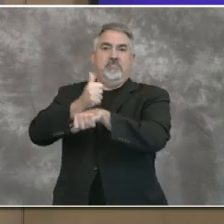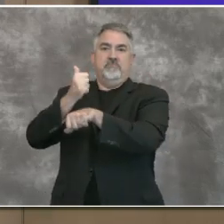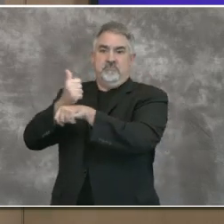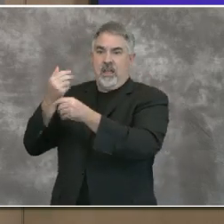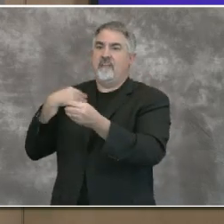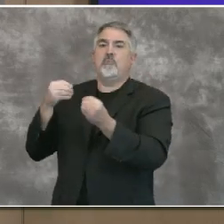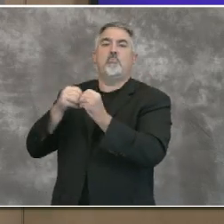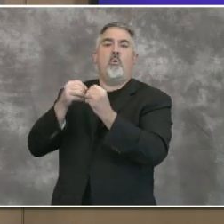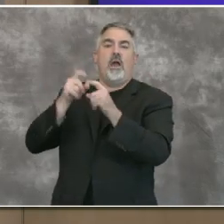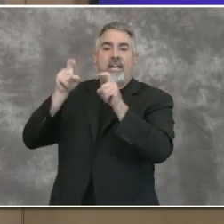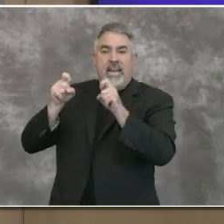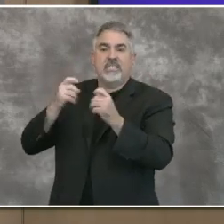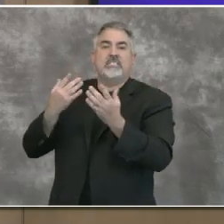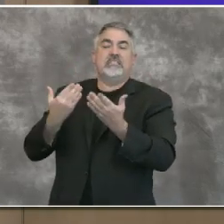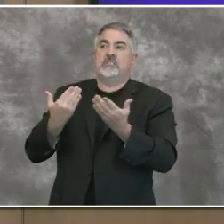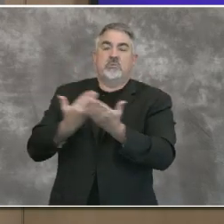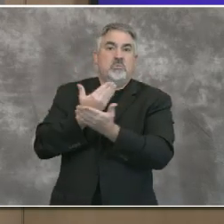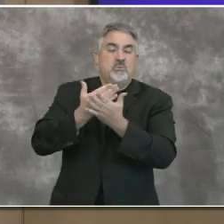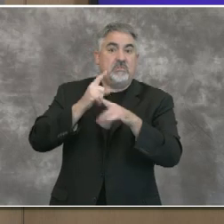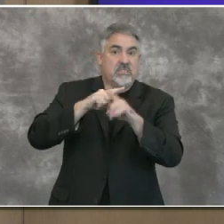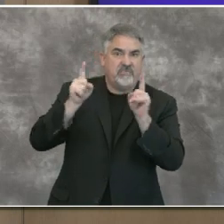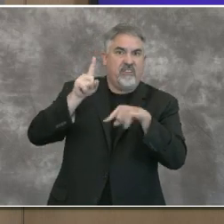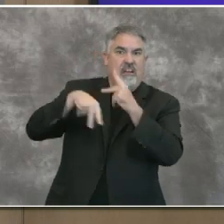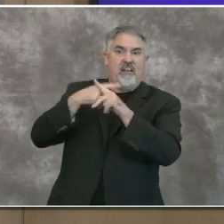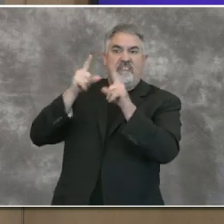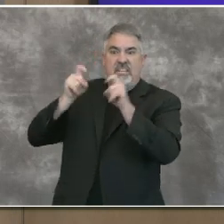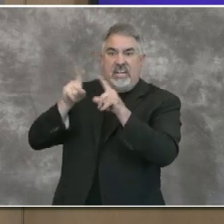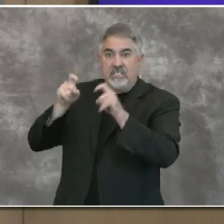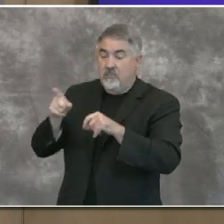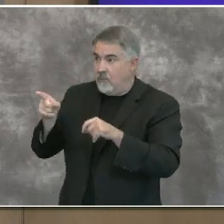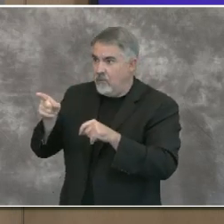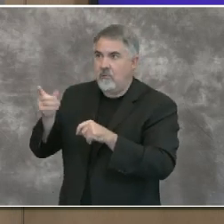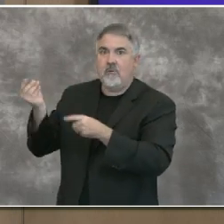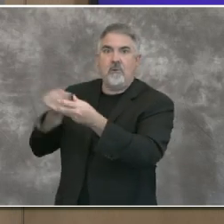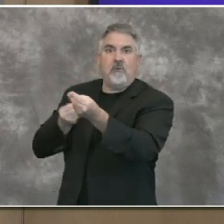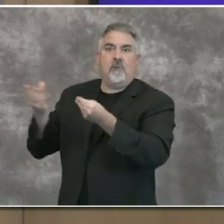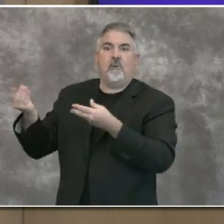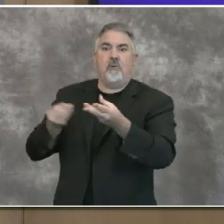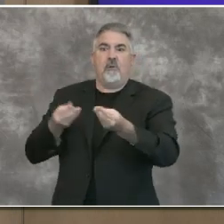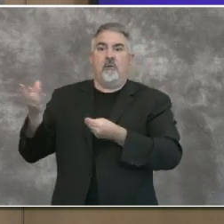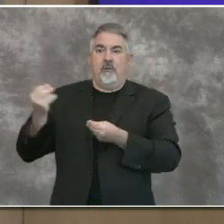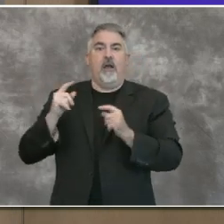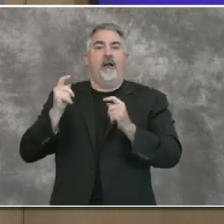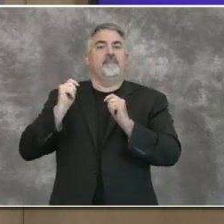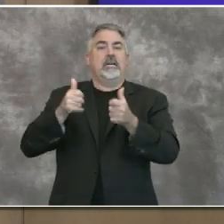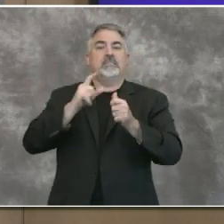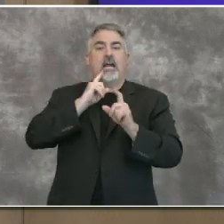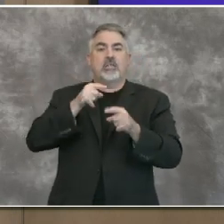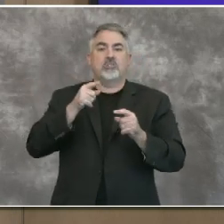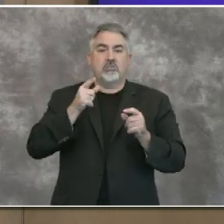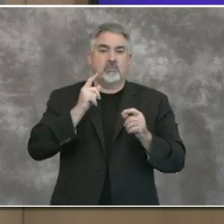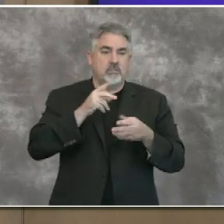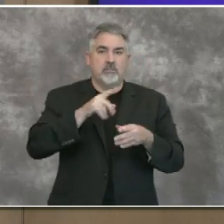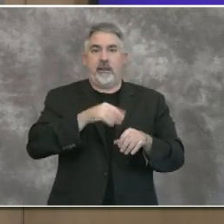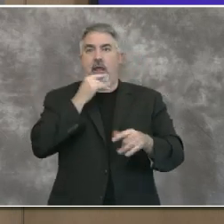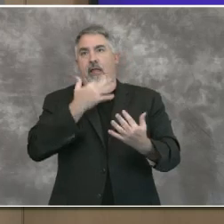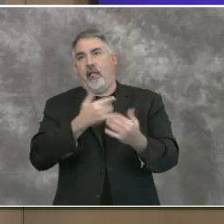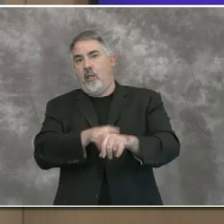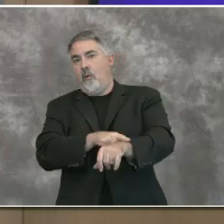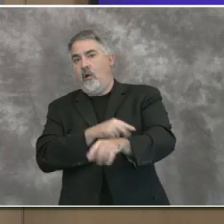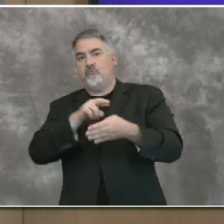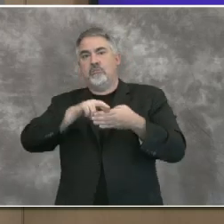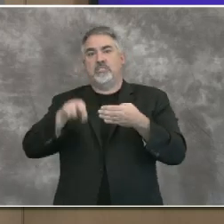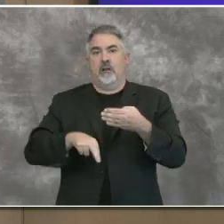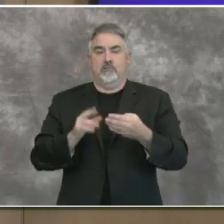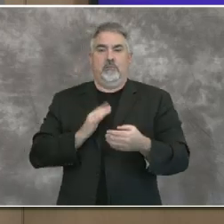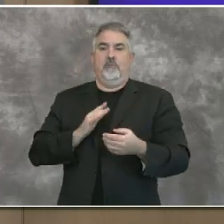of testing, and that is all happening very rapidly. Dr. Wooten has previously walked through the 3 buckets of testing: what we do internally in